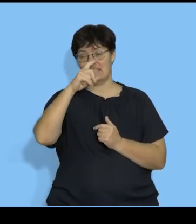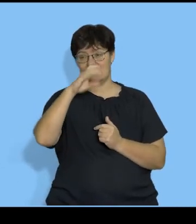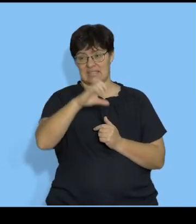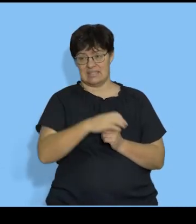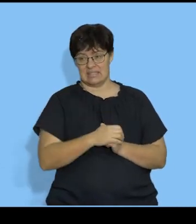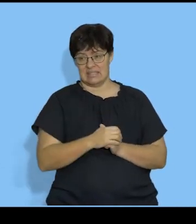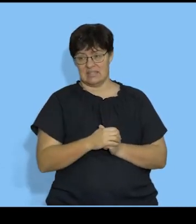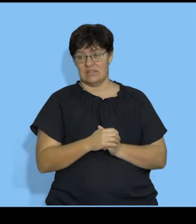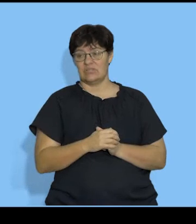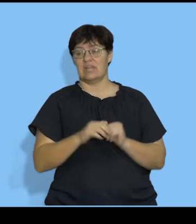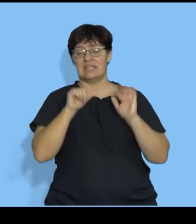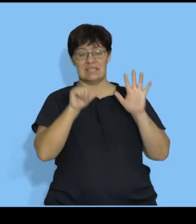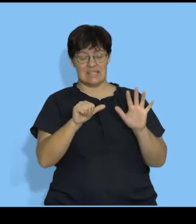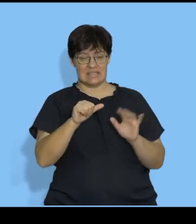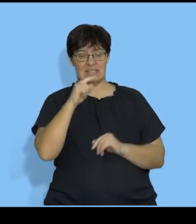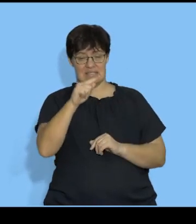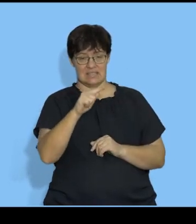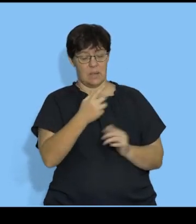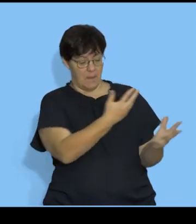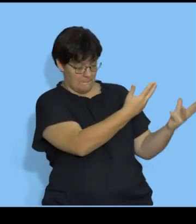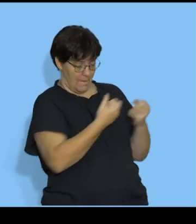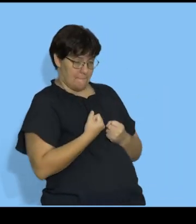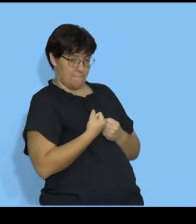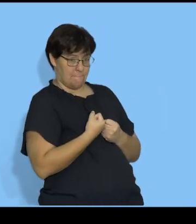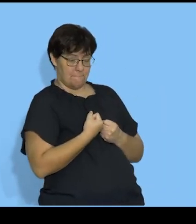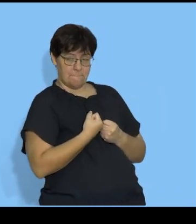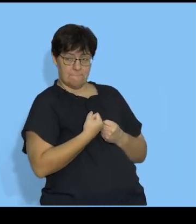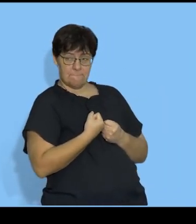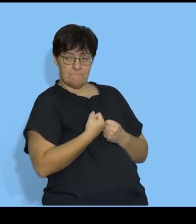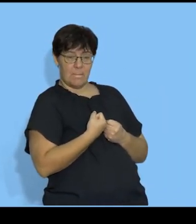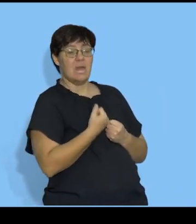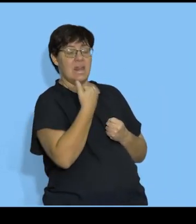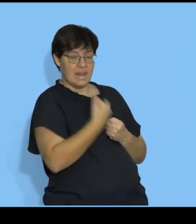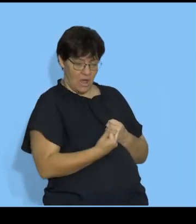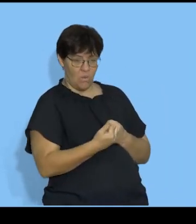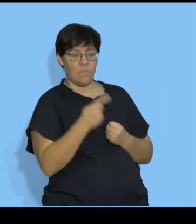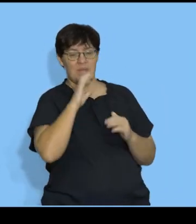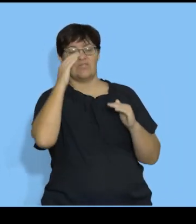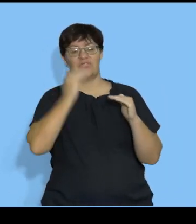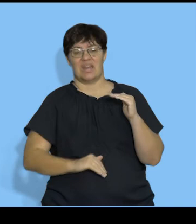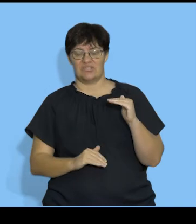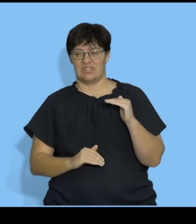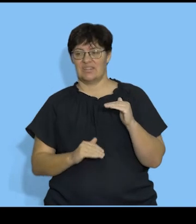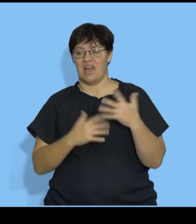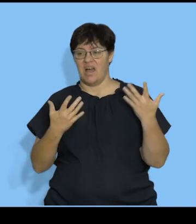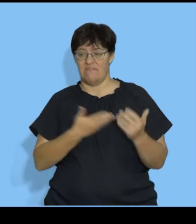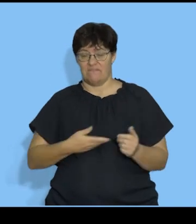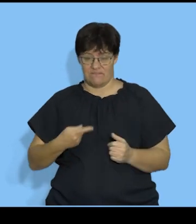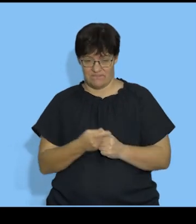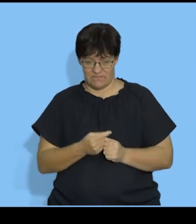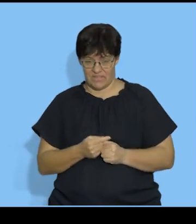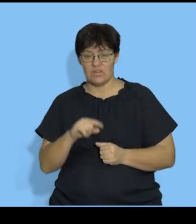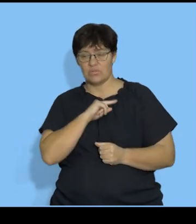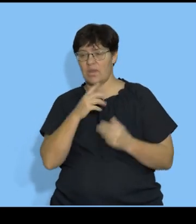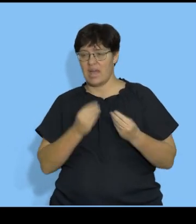6 electrons. So the 6 electrons are actually gained, which gives us the reduction half reaction to give 2